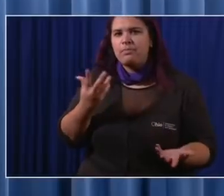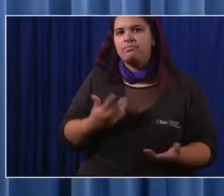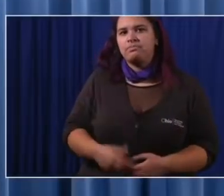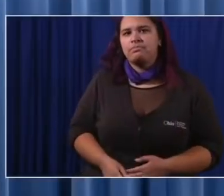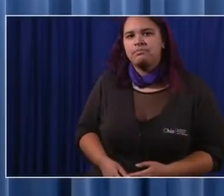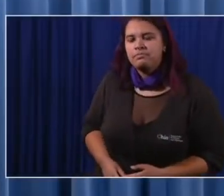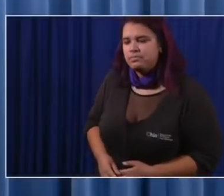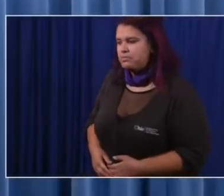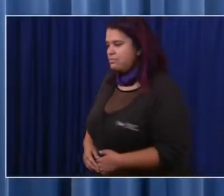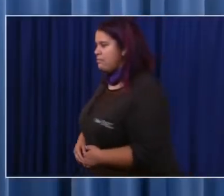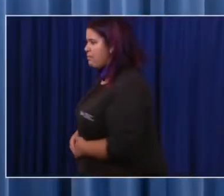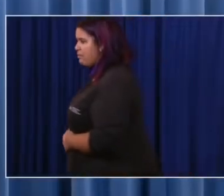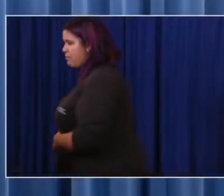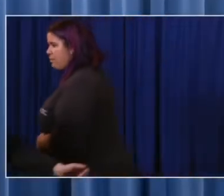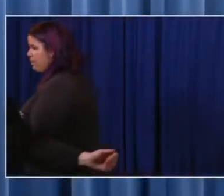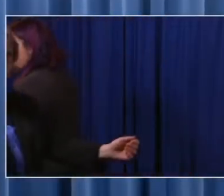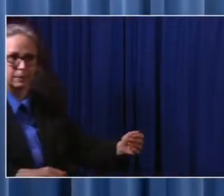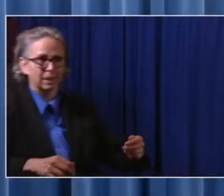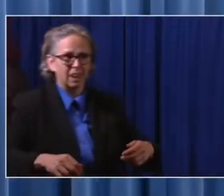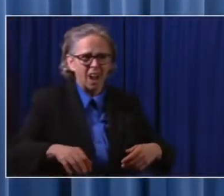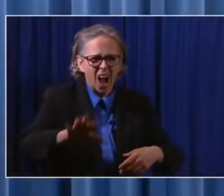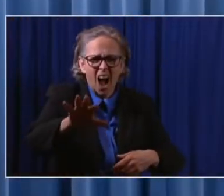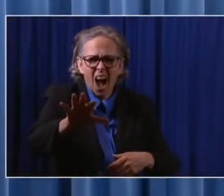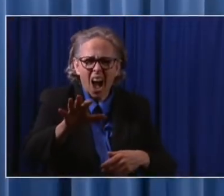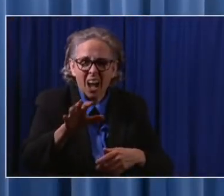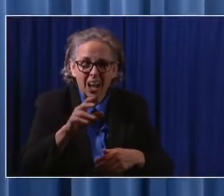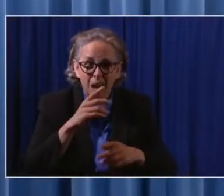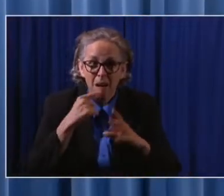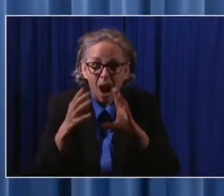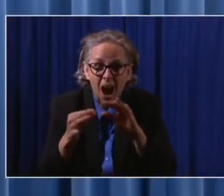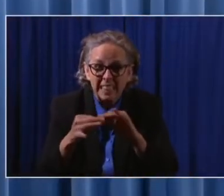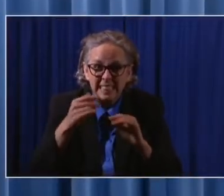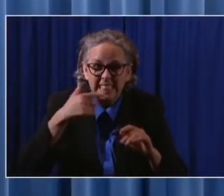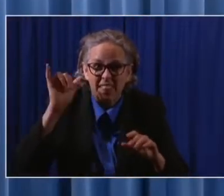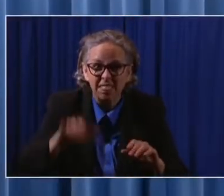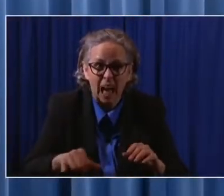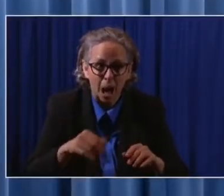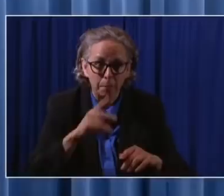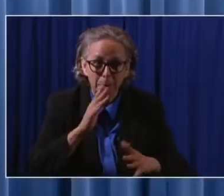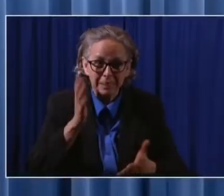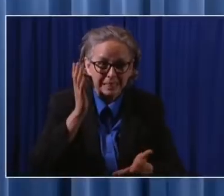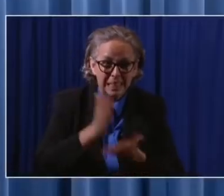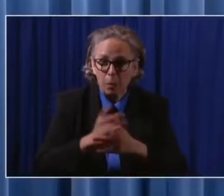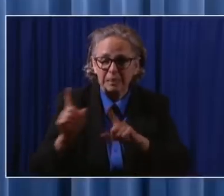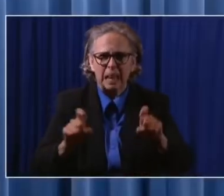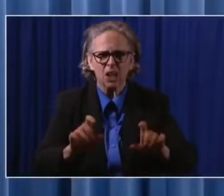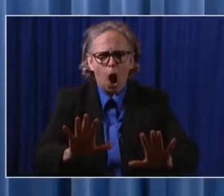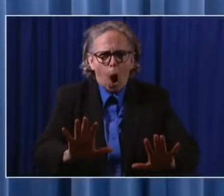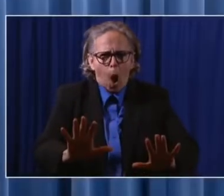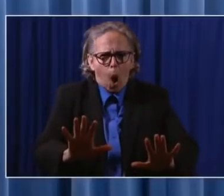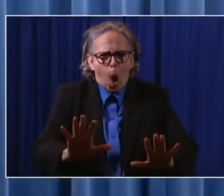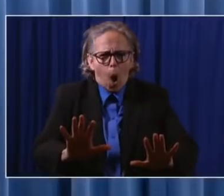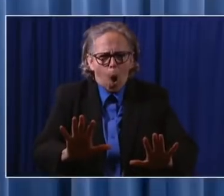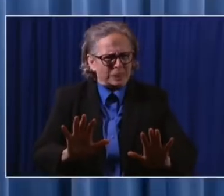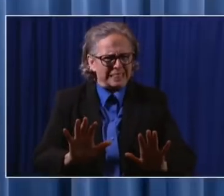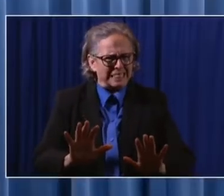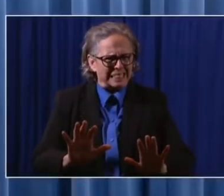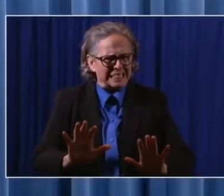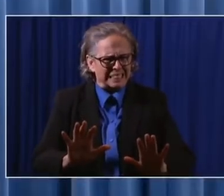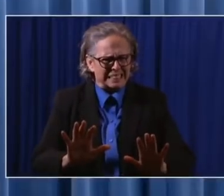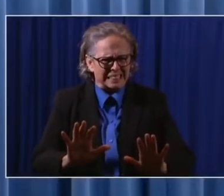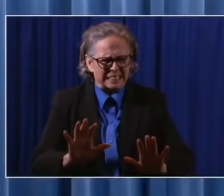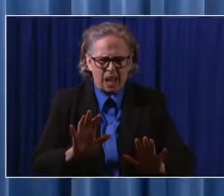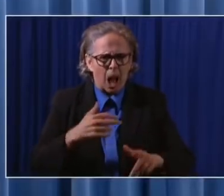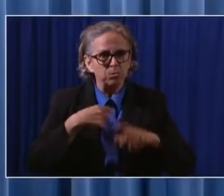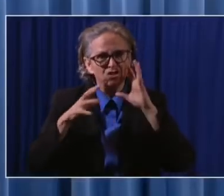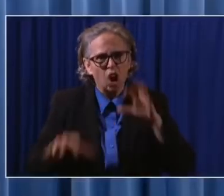Well, I think that's shocking that anyone would recommend to their fellow citizens who might have symptoms that they not be